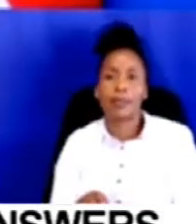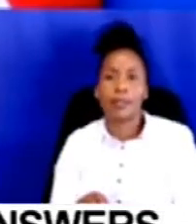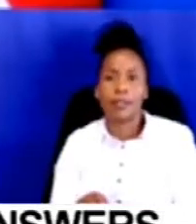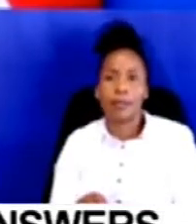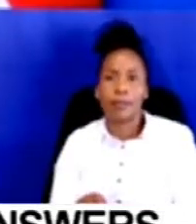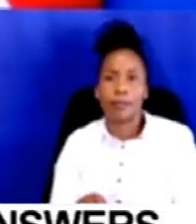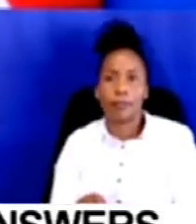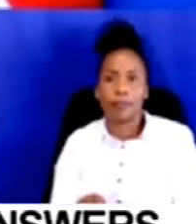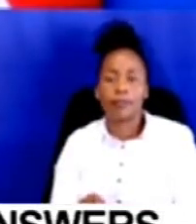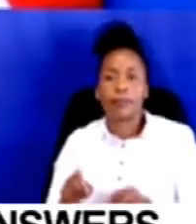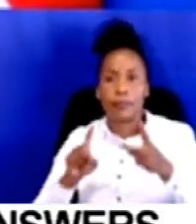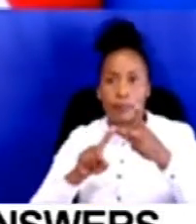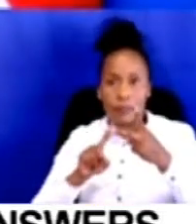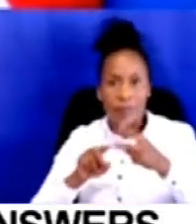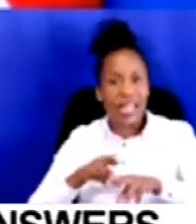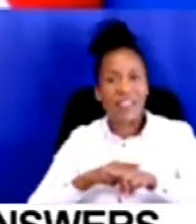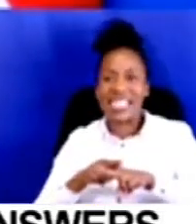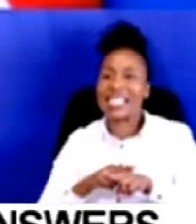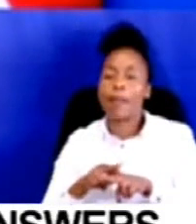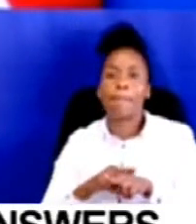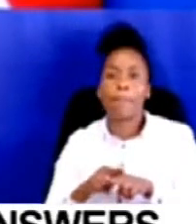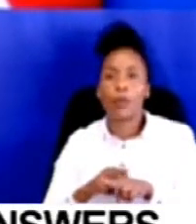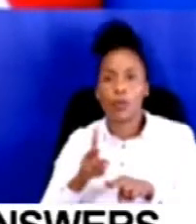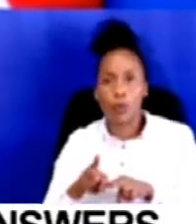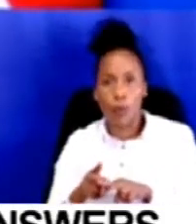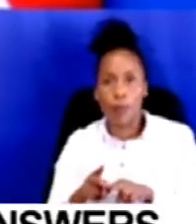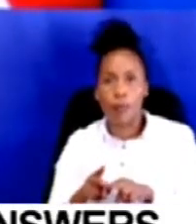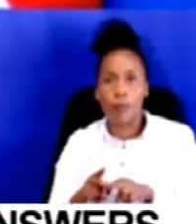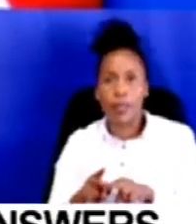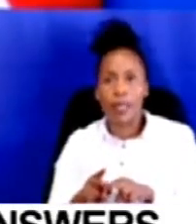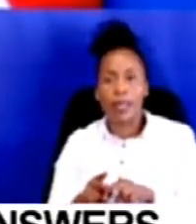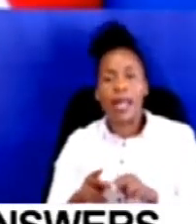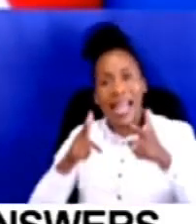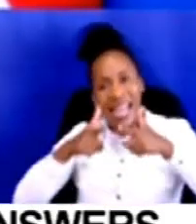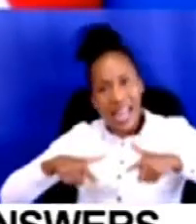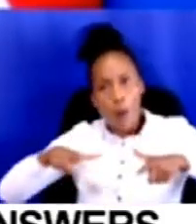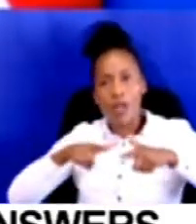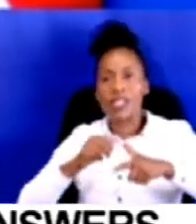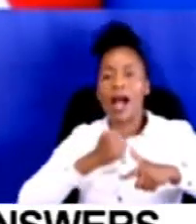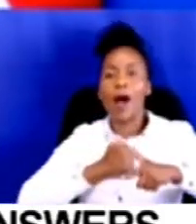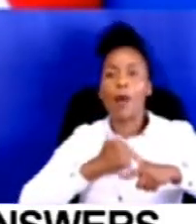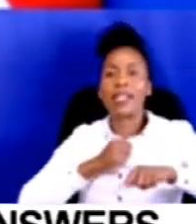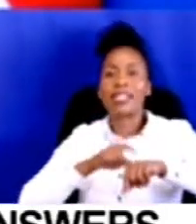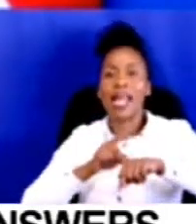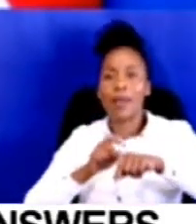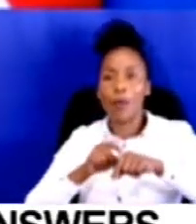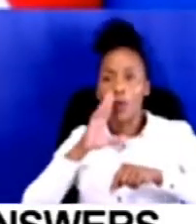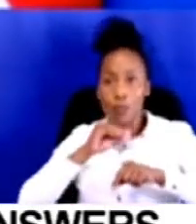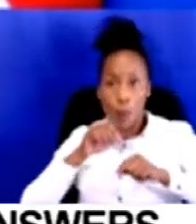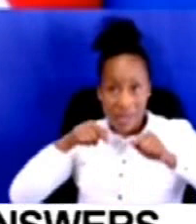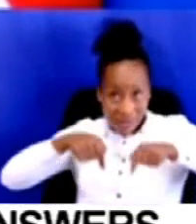deal with racism, mind our language in these corridors of